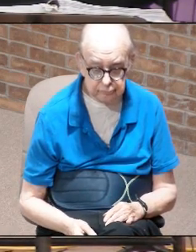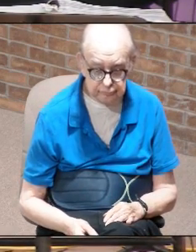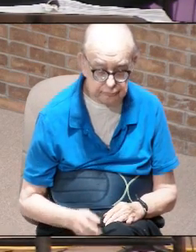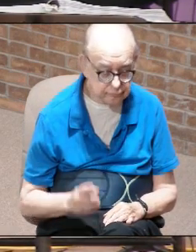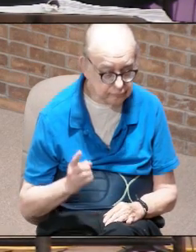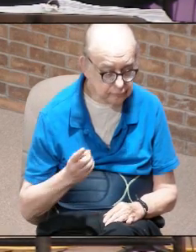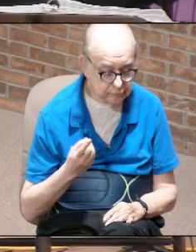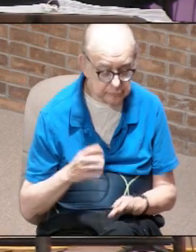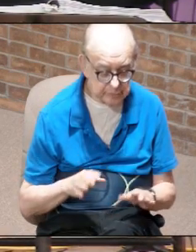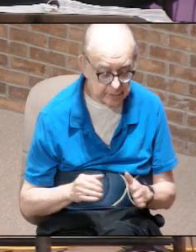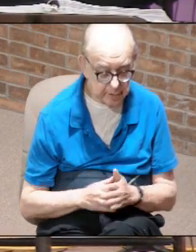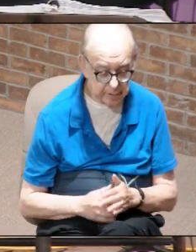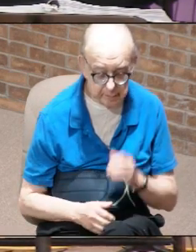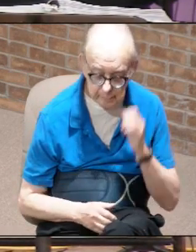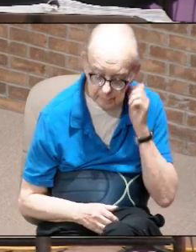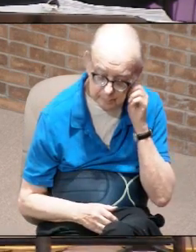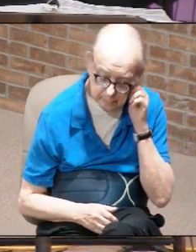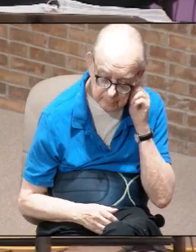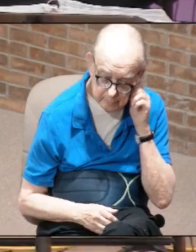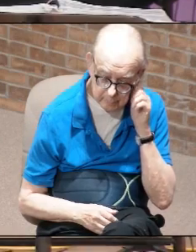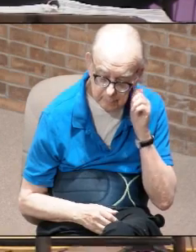He's already provided.